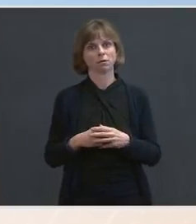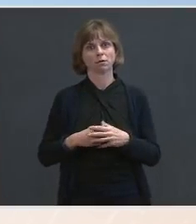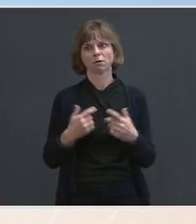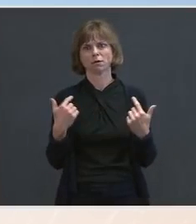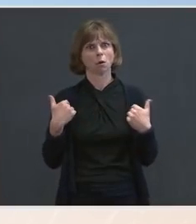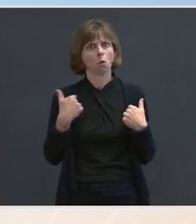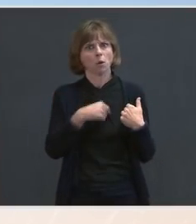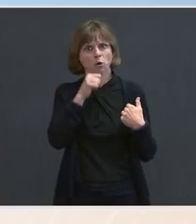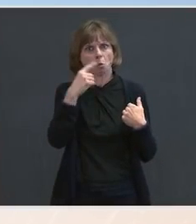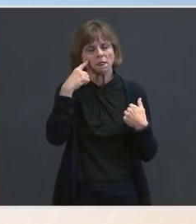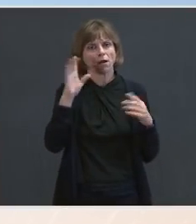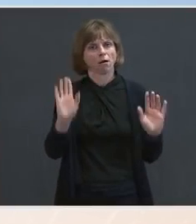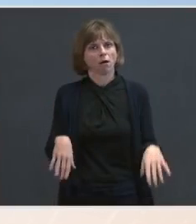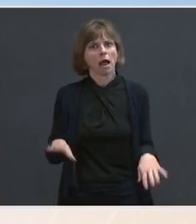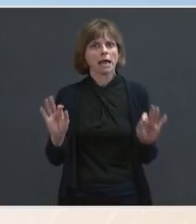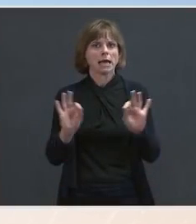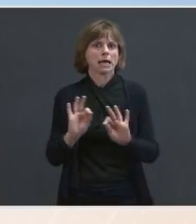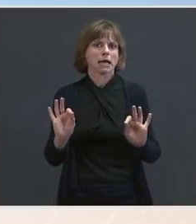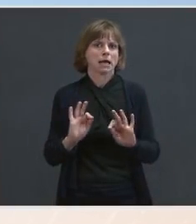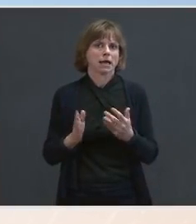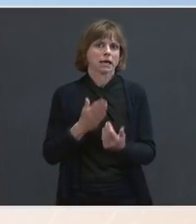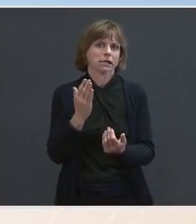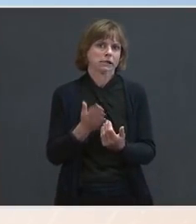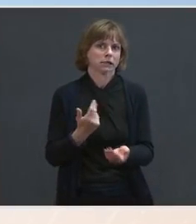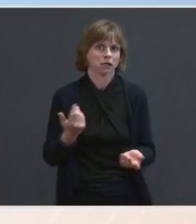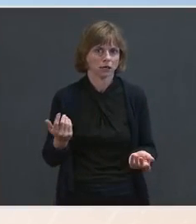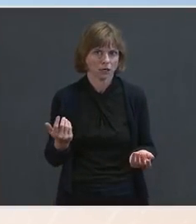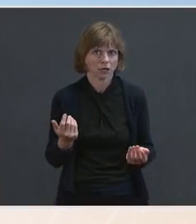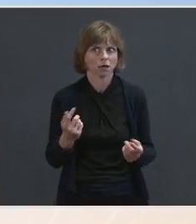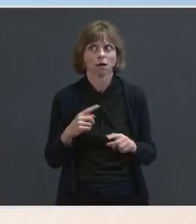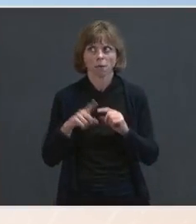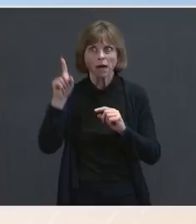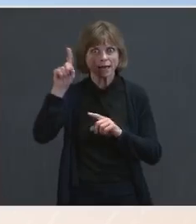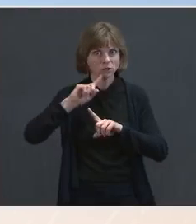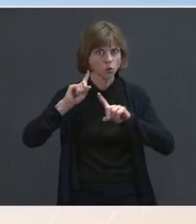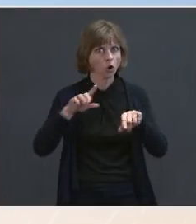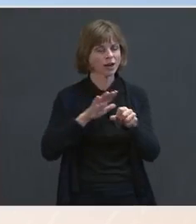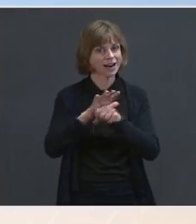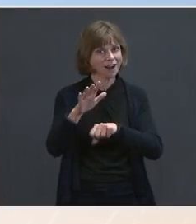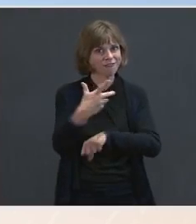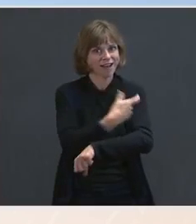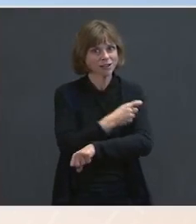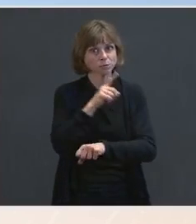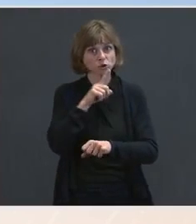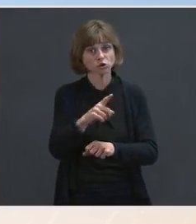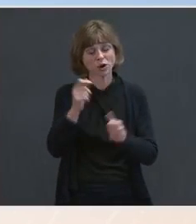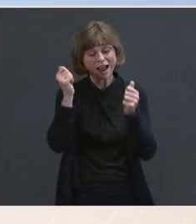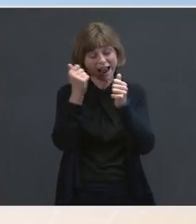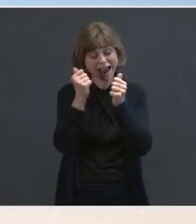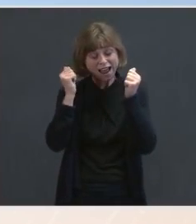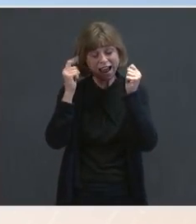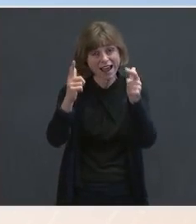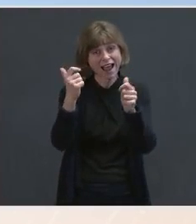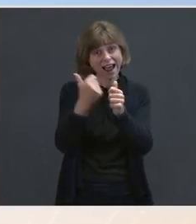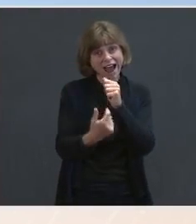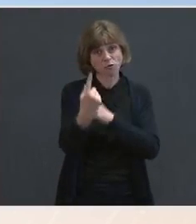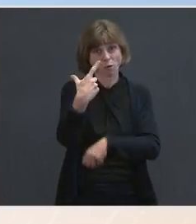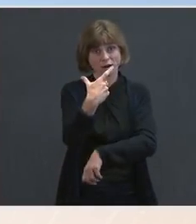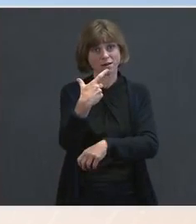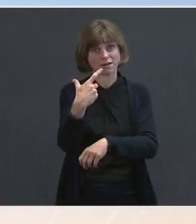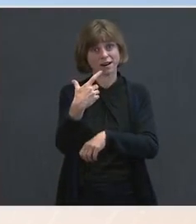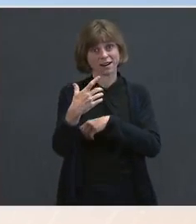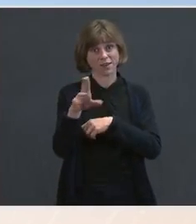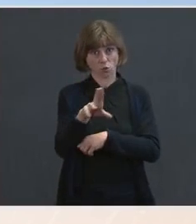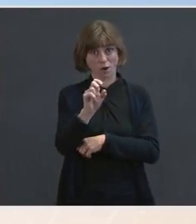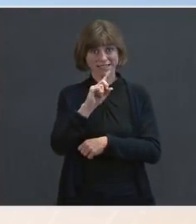us think that's easy, but he has ordered enough vaccines to ensure everybody in the country is vaccinated. And we will have those